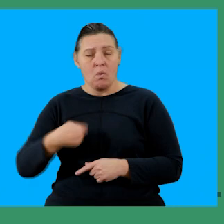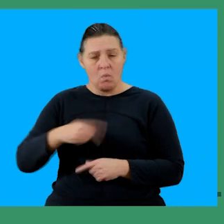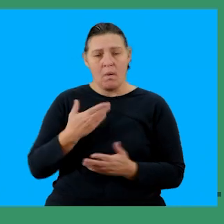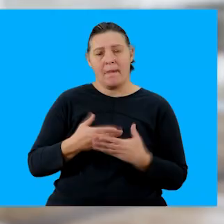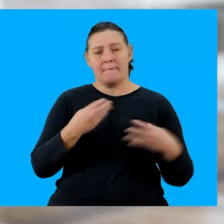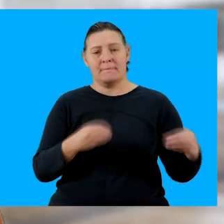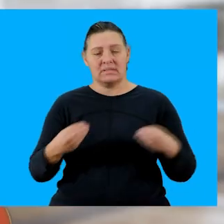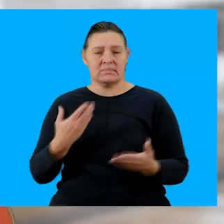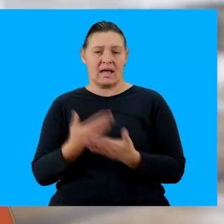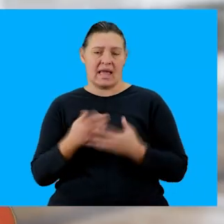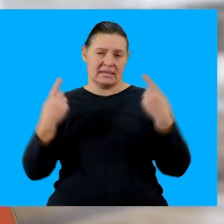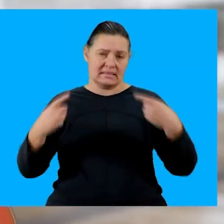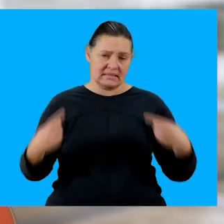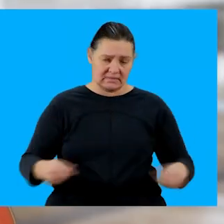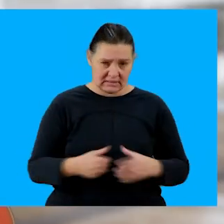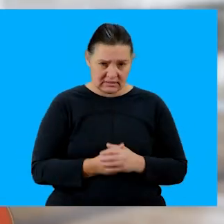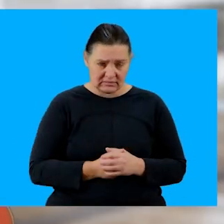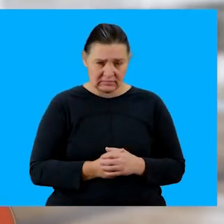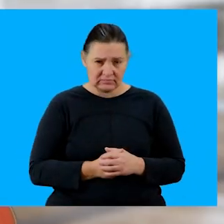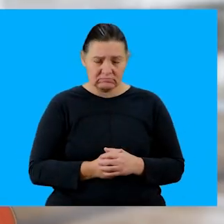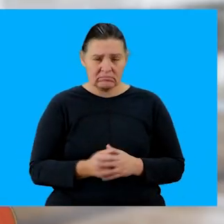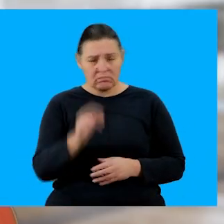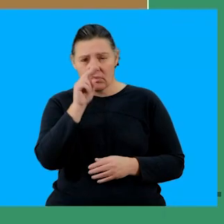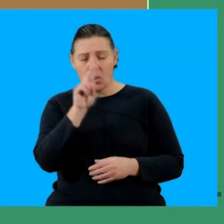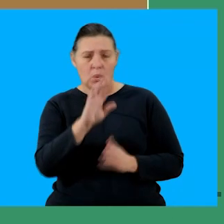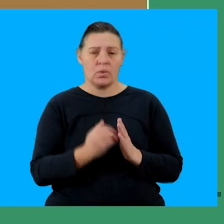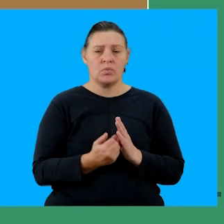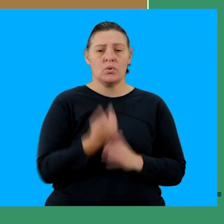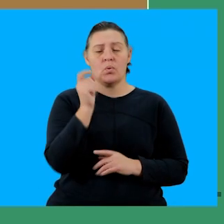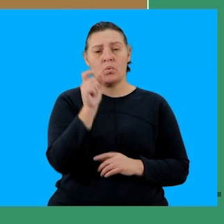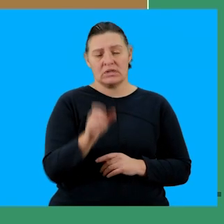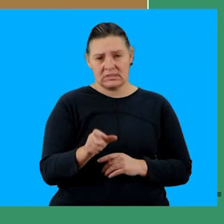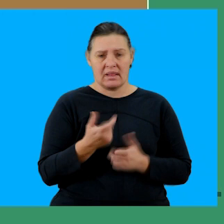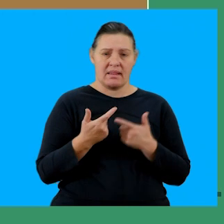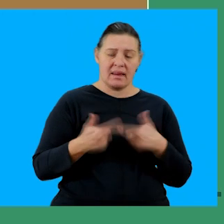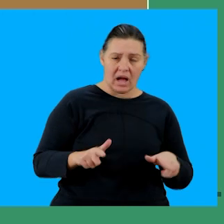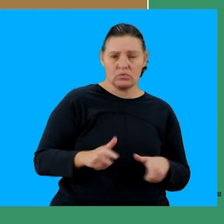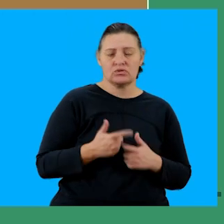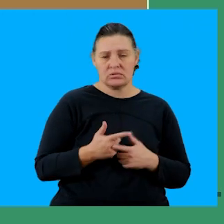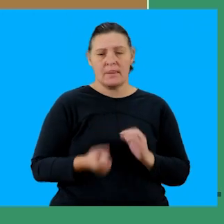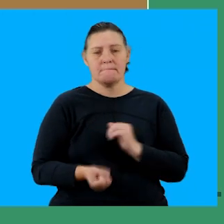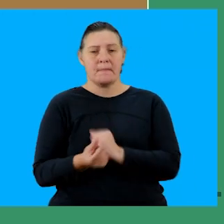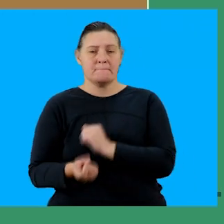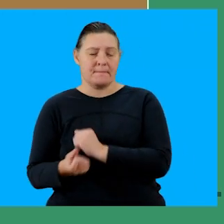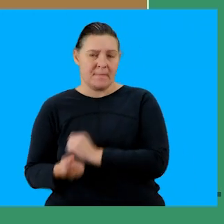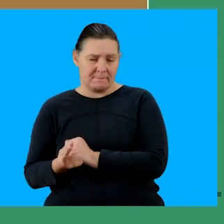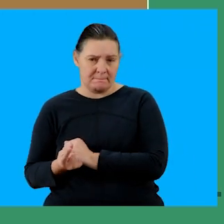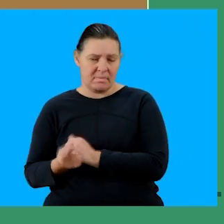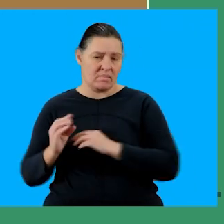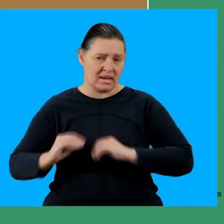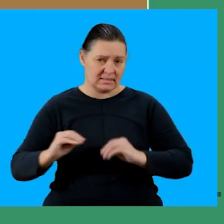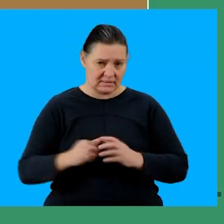in order for the business to be a success. Now, let's look at the new words and language that will crop